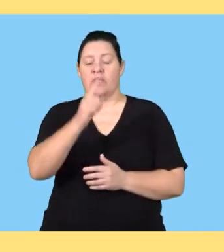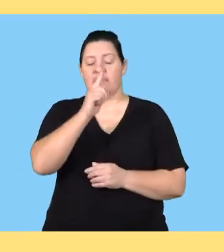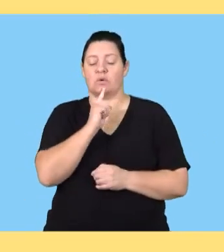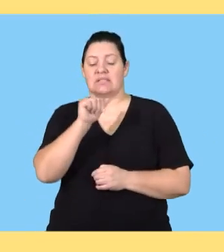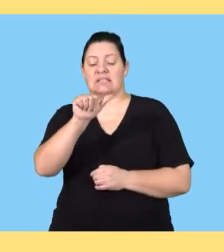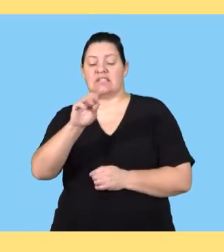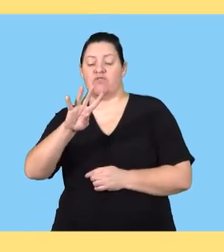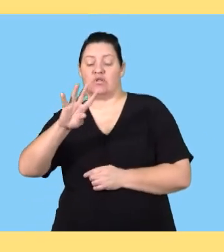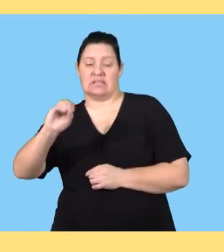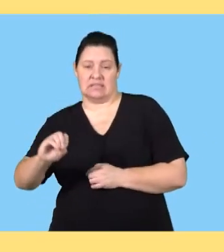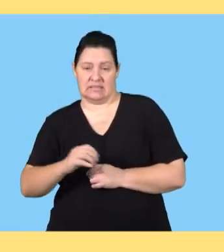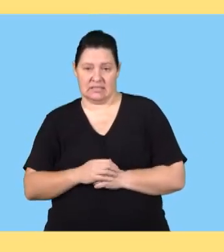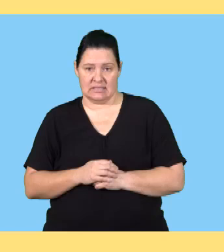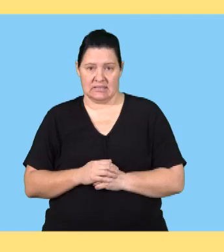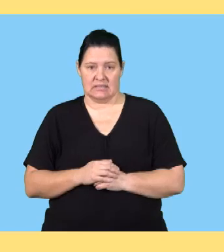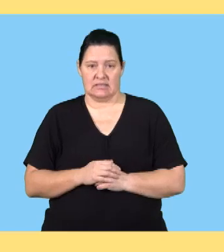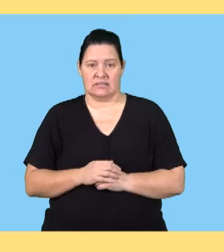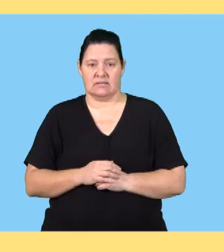have?